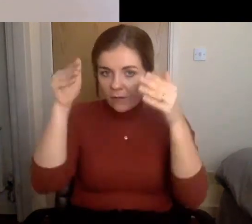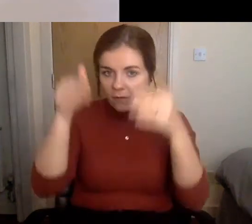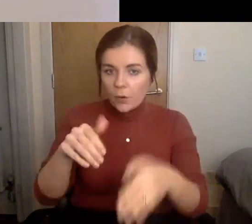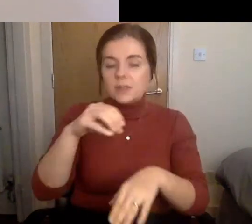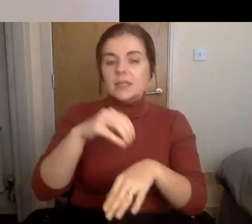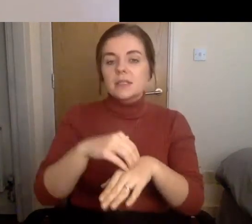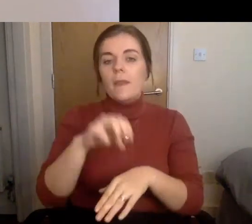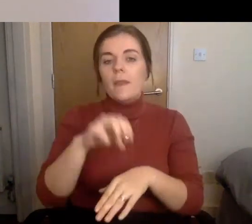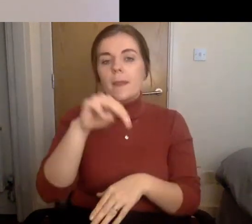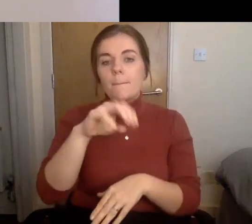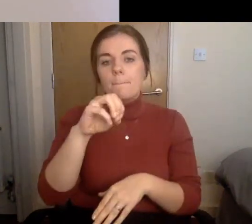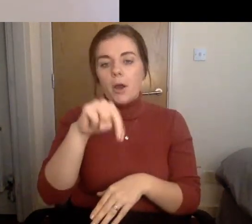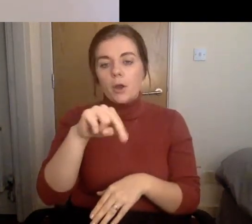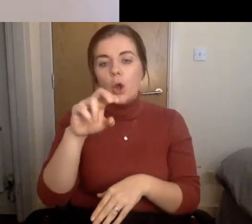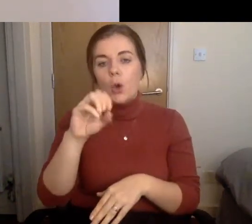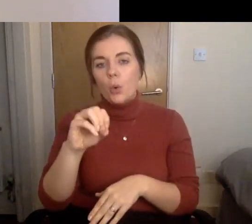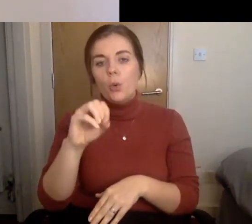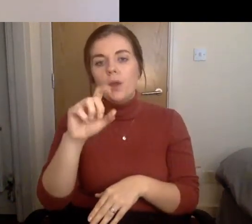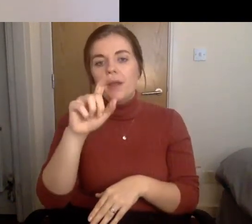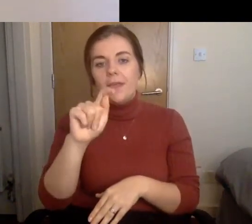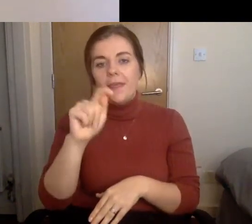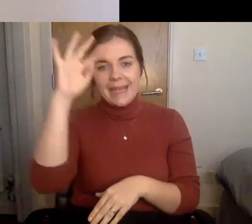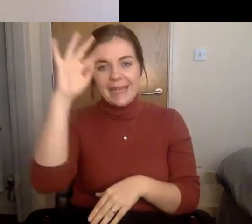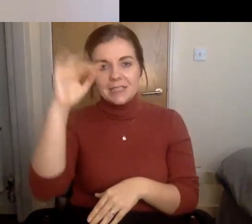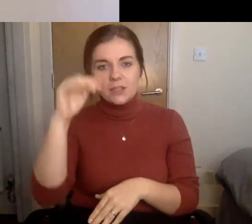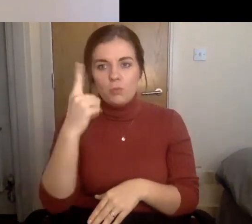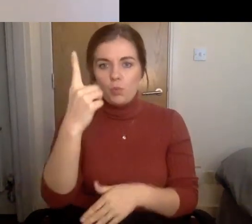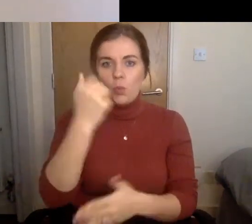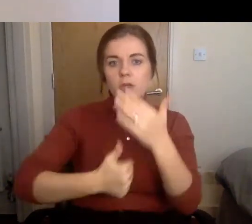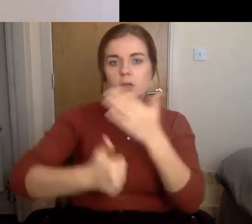as the curriculum does really focus on the monotheistic religions.